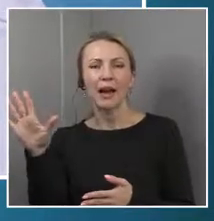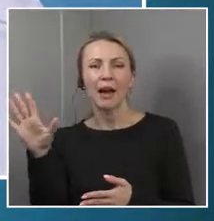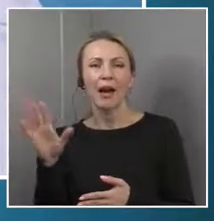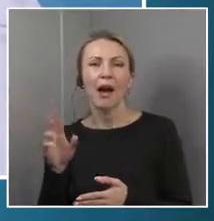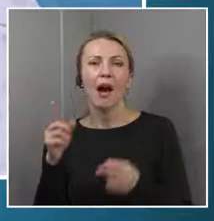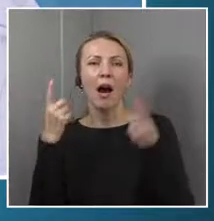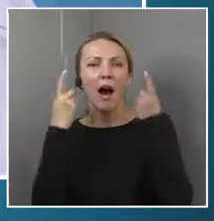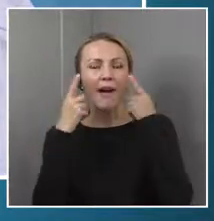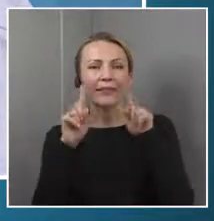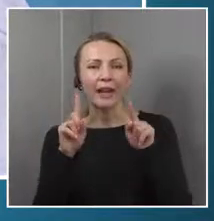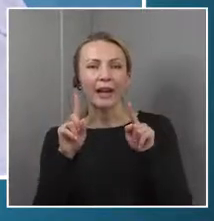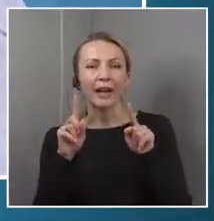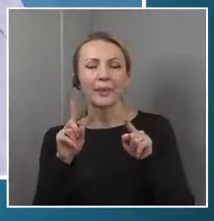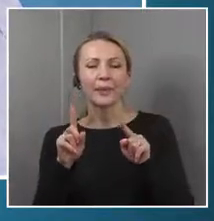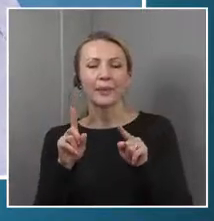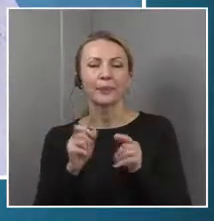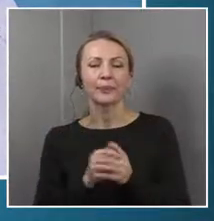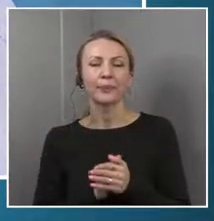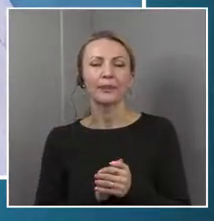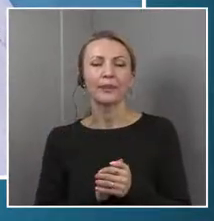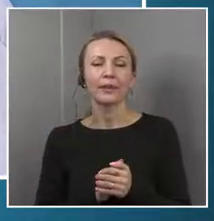expect at this time that